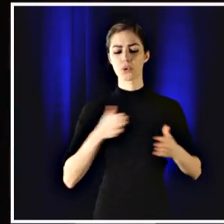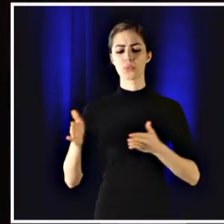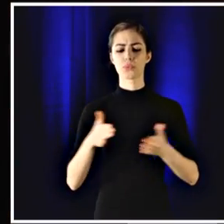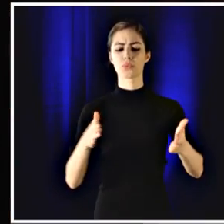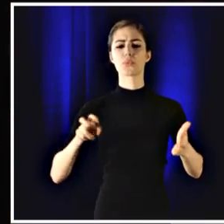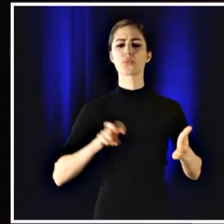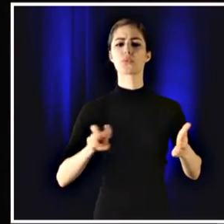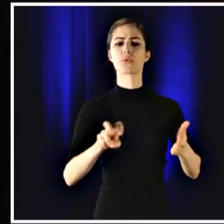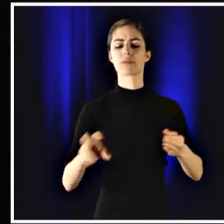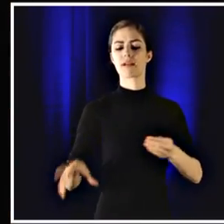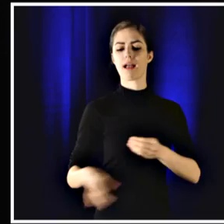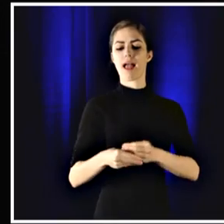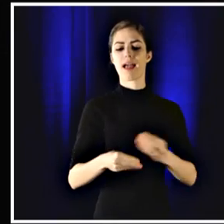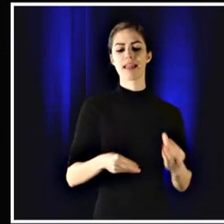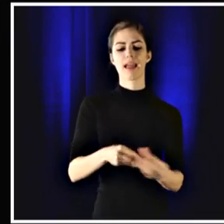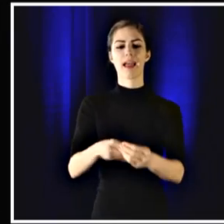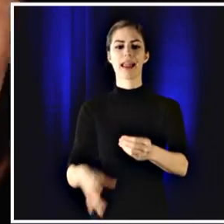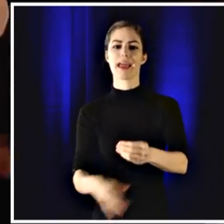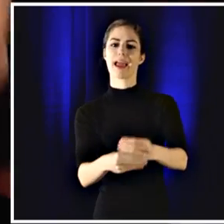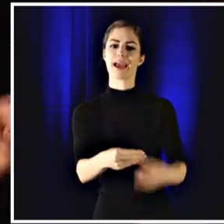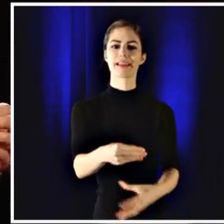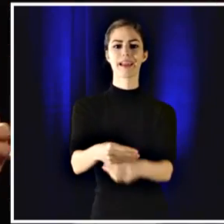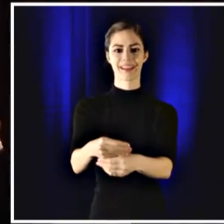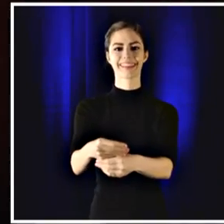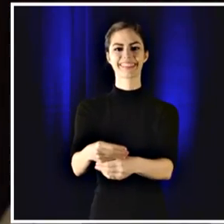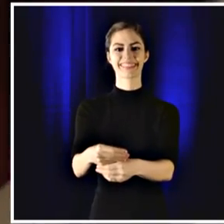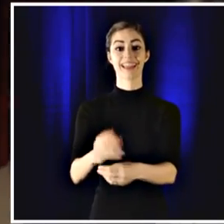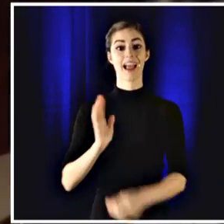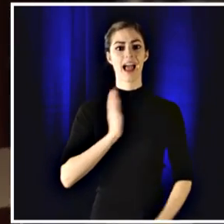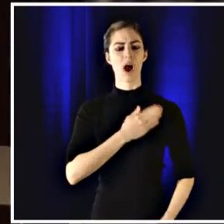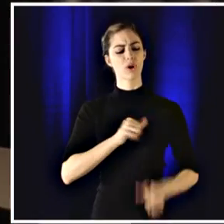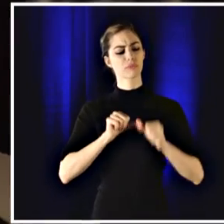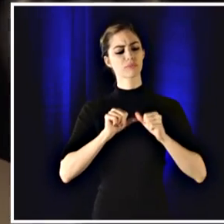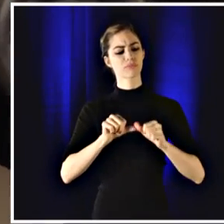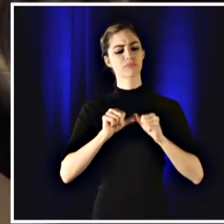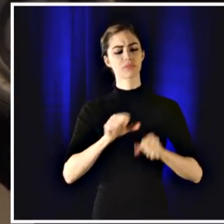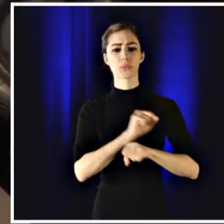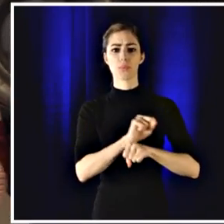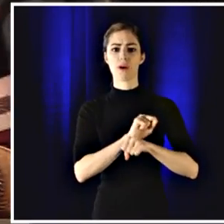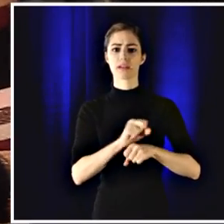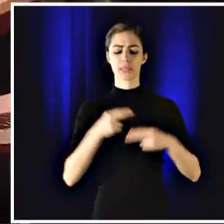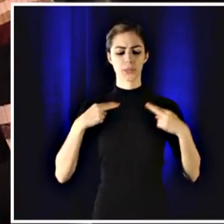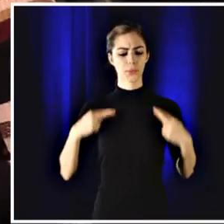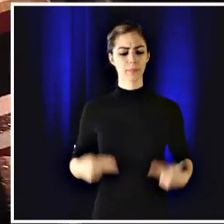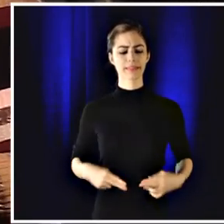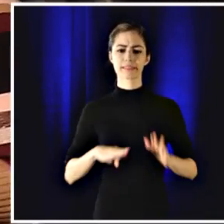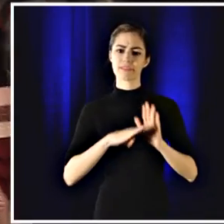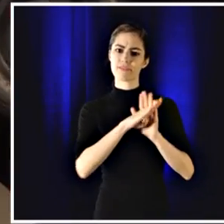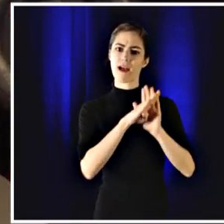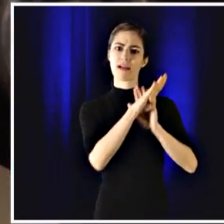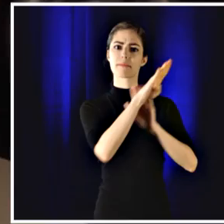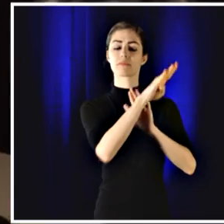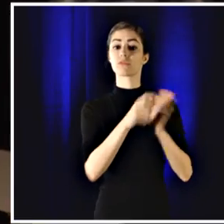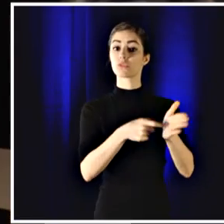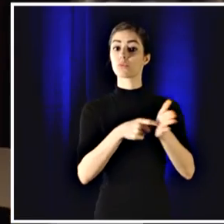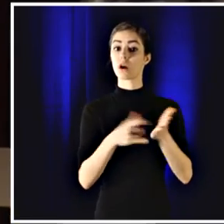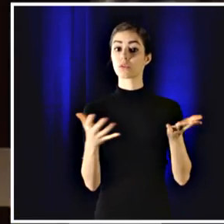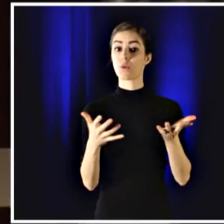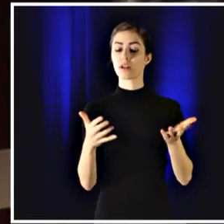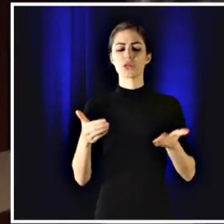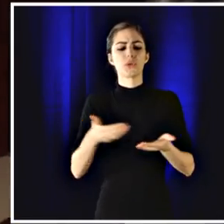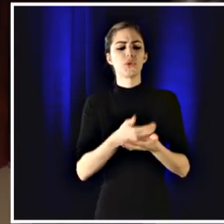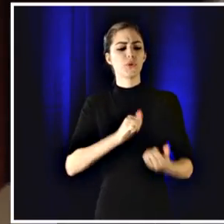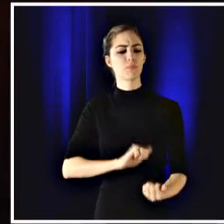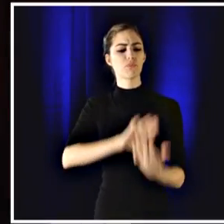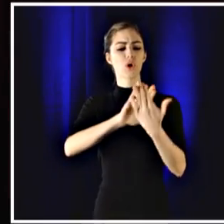And this constant work of becoming and evolving and building as human beings requires us to learn new tools for coping. Because